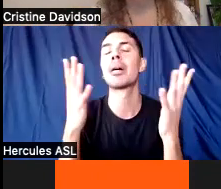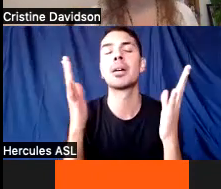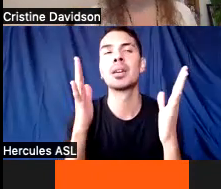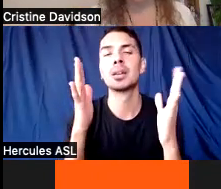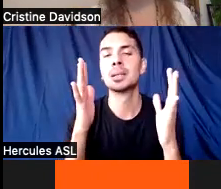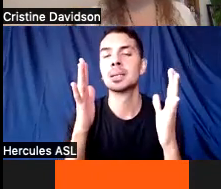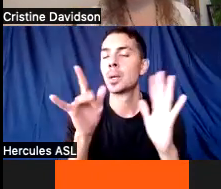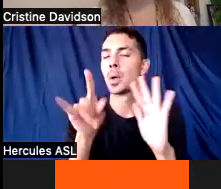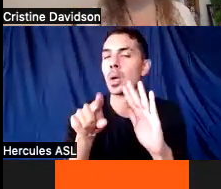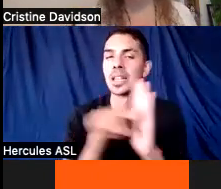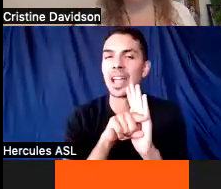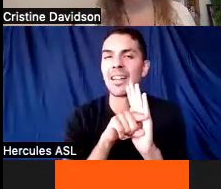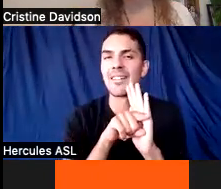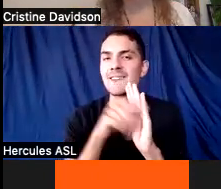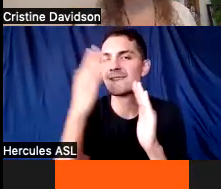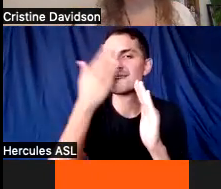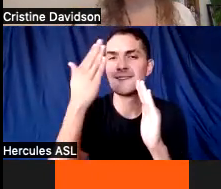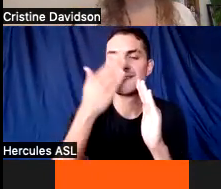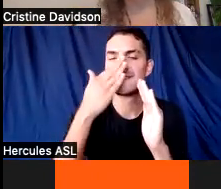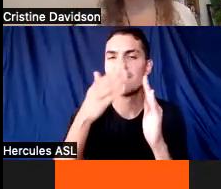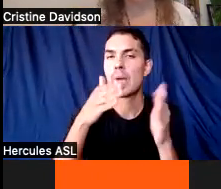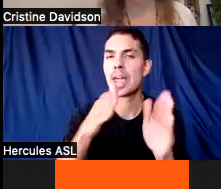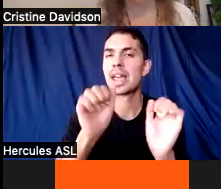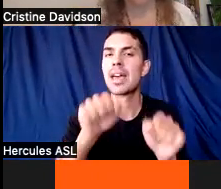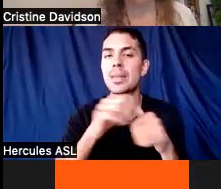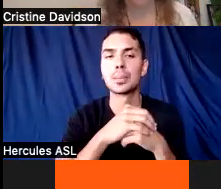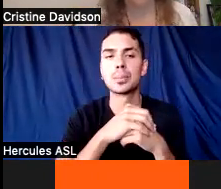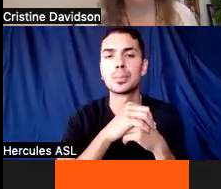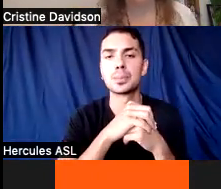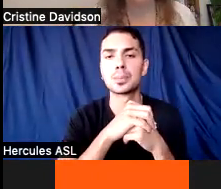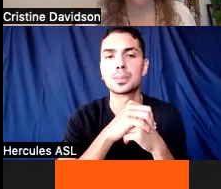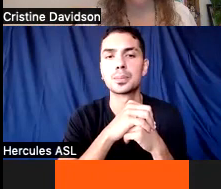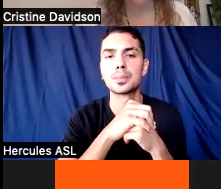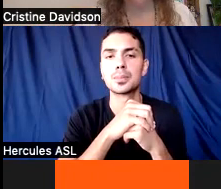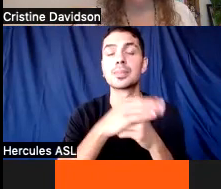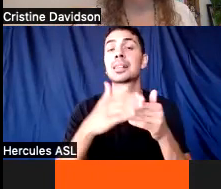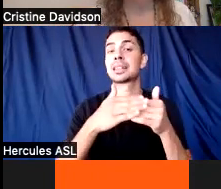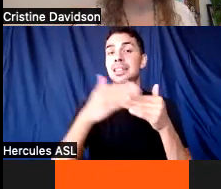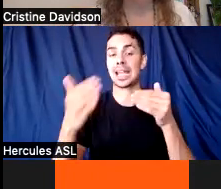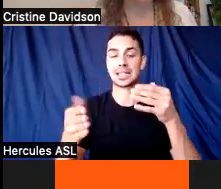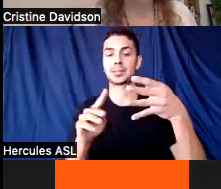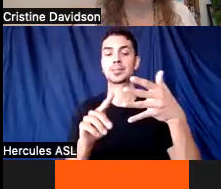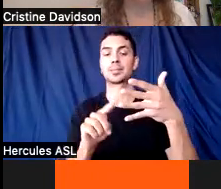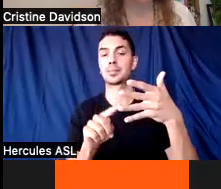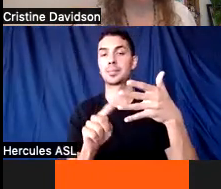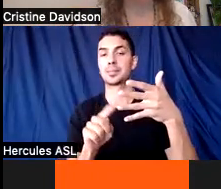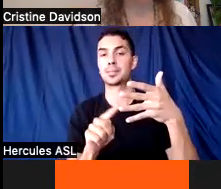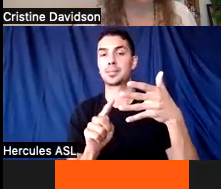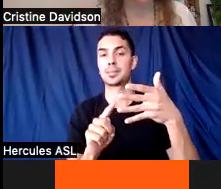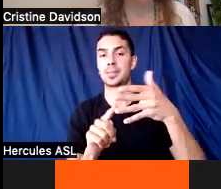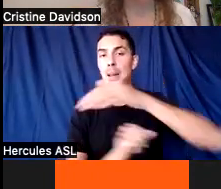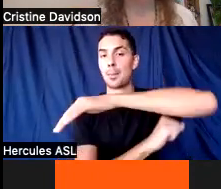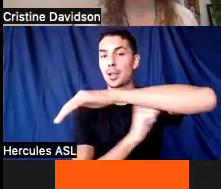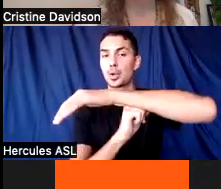What about this one? How do we make oppressed people into inferior objects? What are ways that